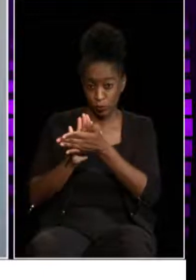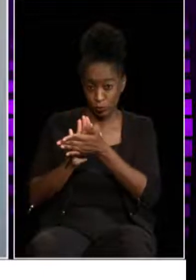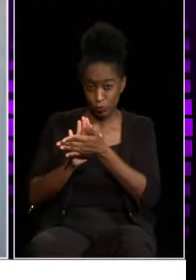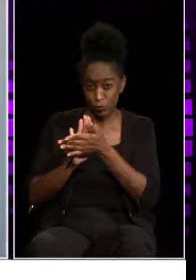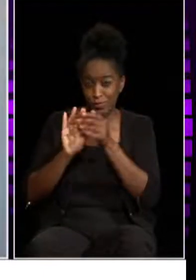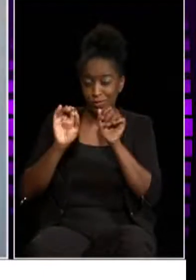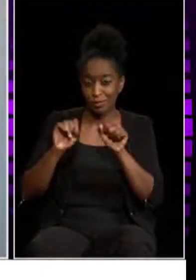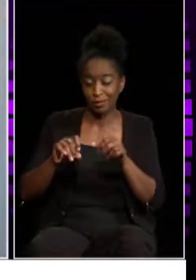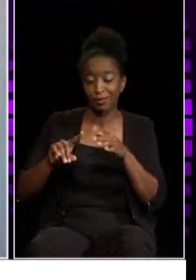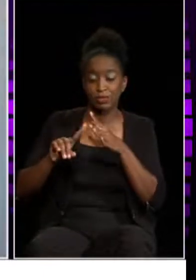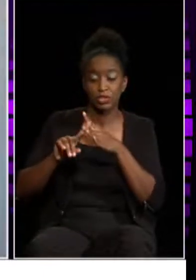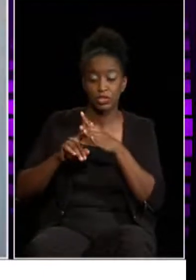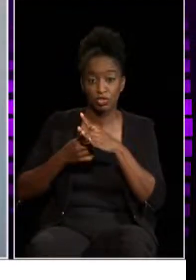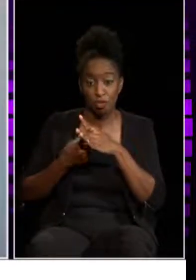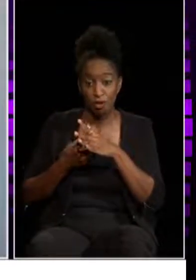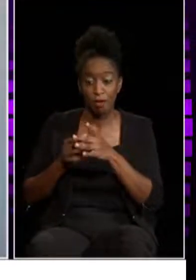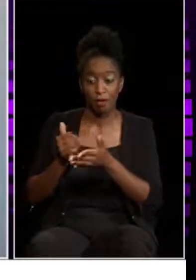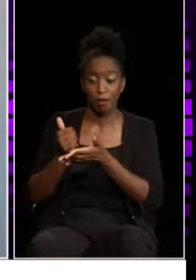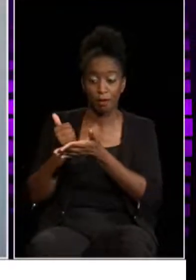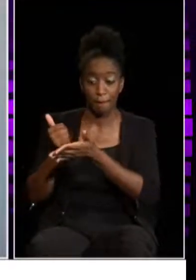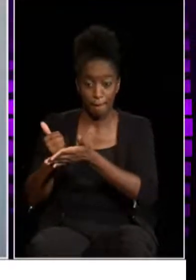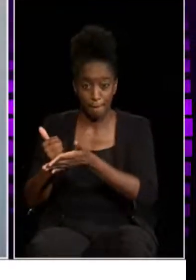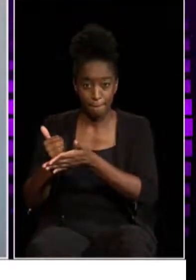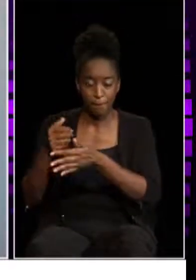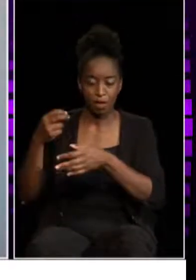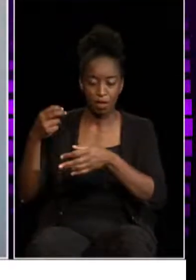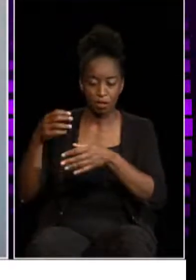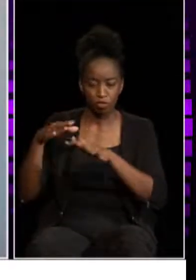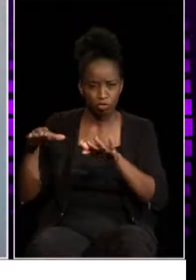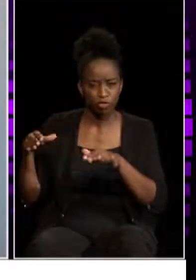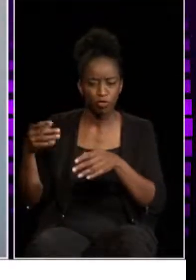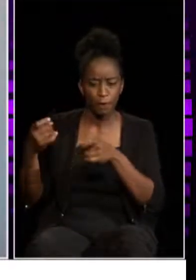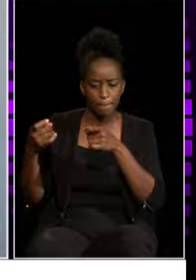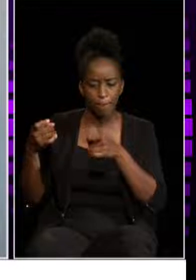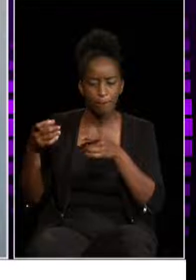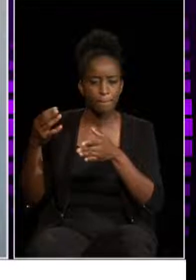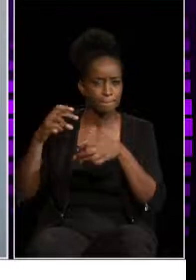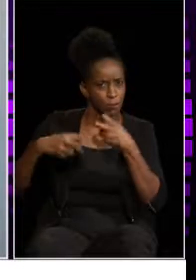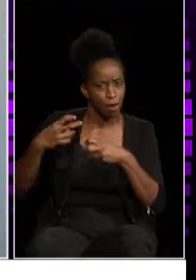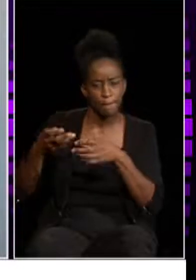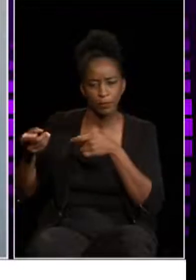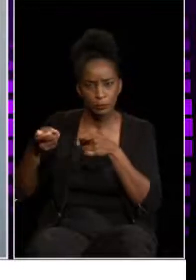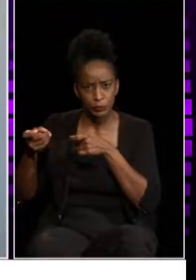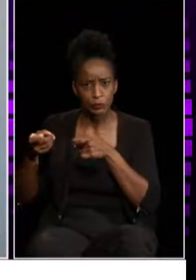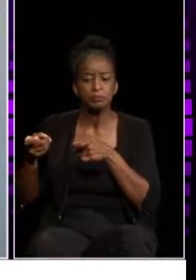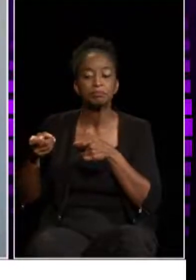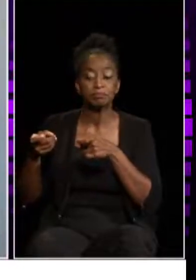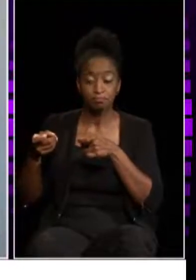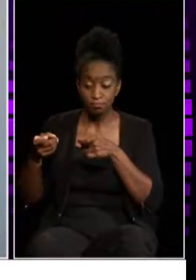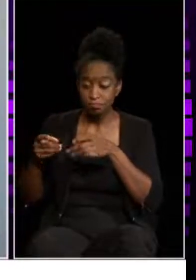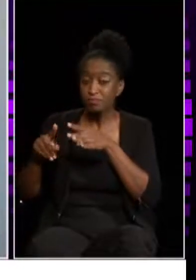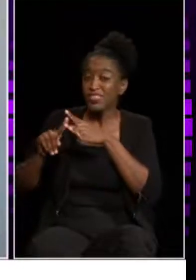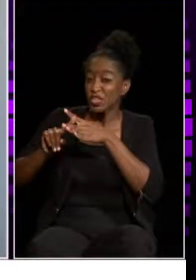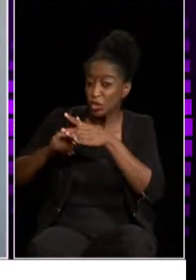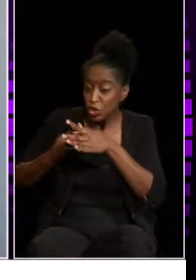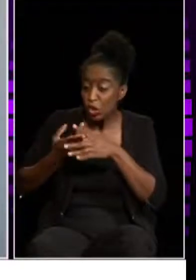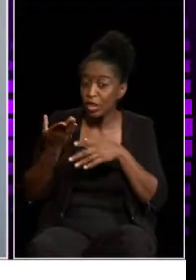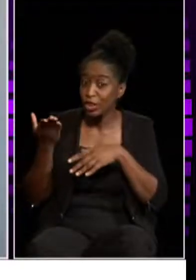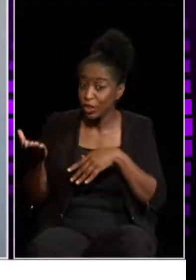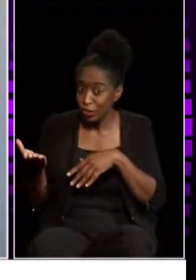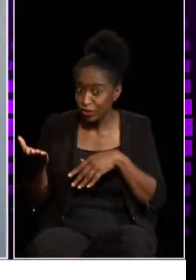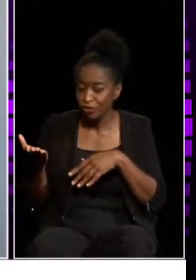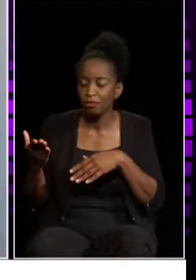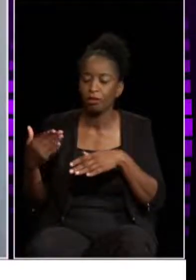primary level, then they get to secondary school, while we may still have to deal with it as counselors, at least to